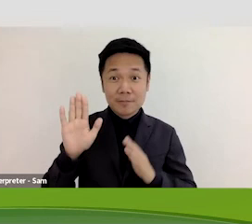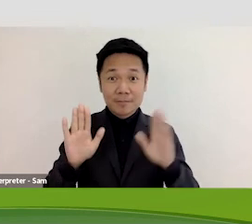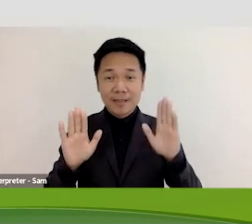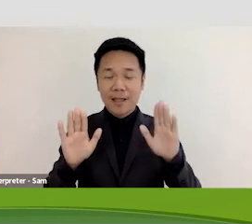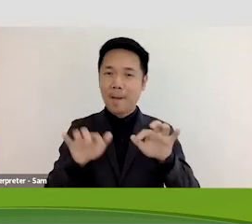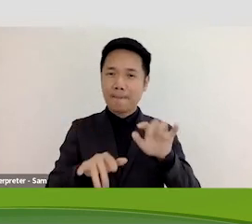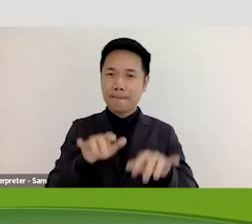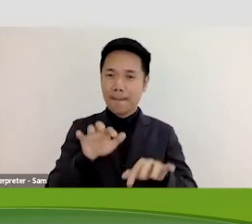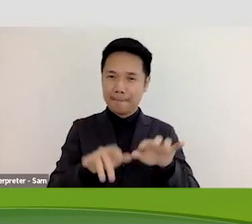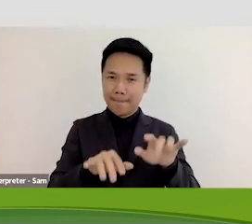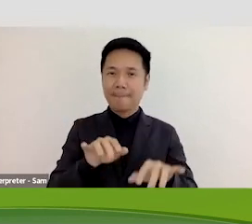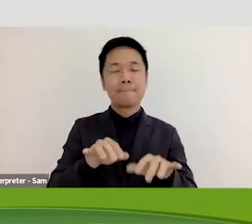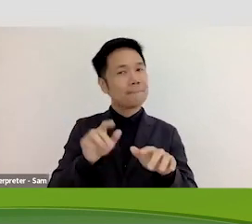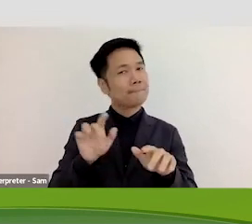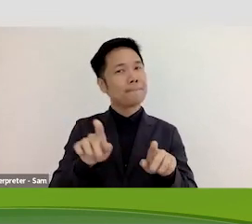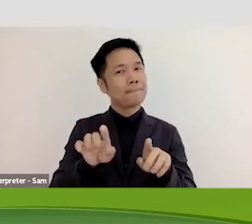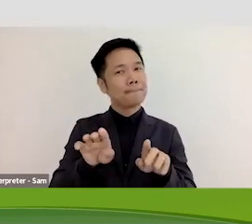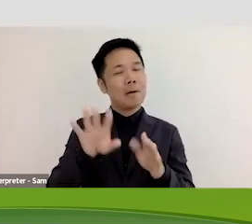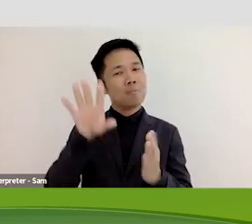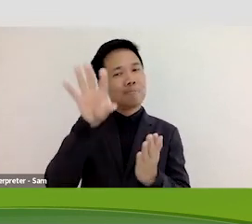in writing.